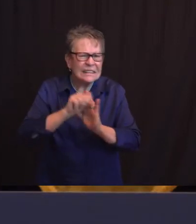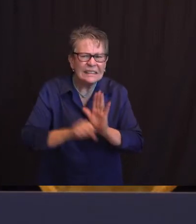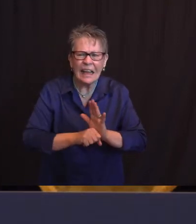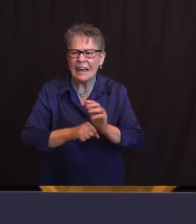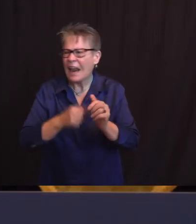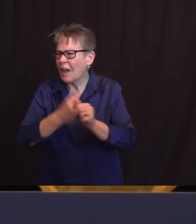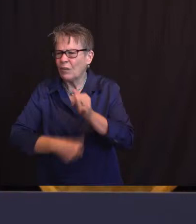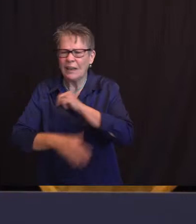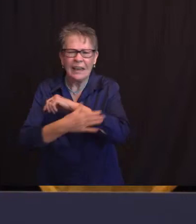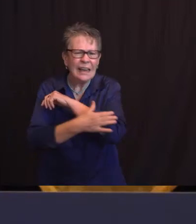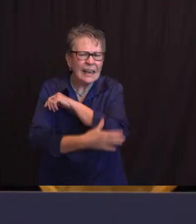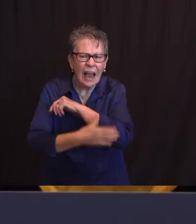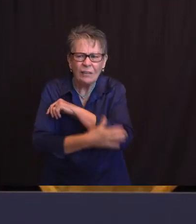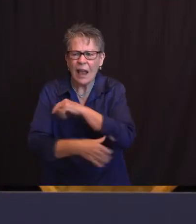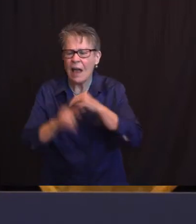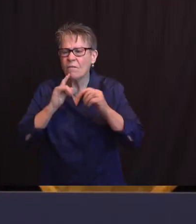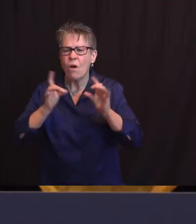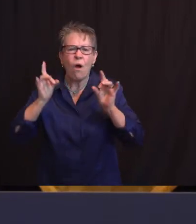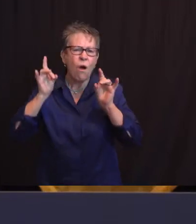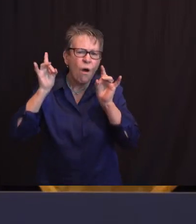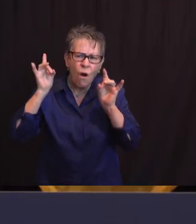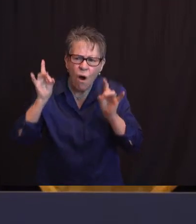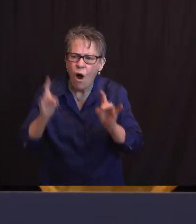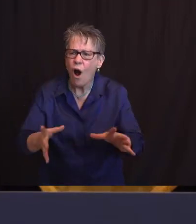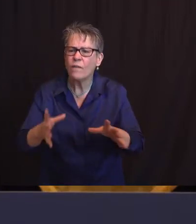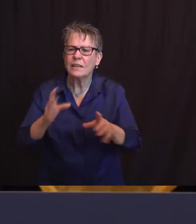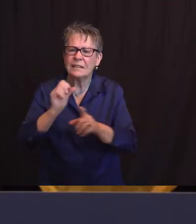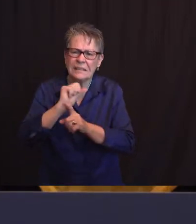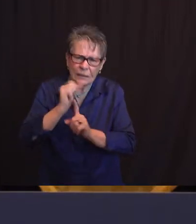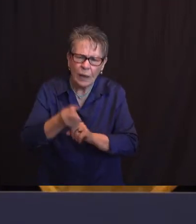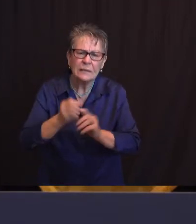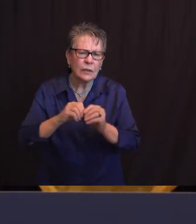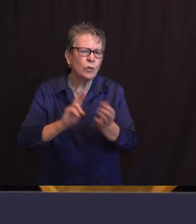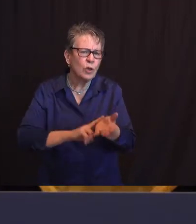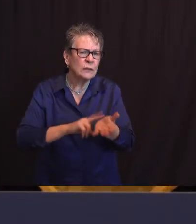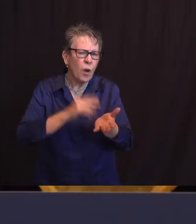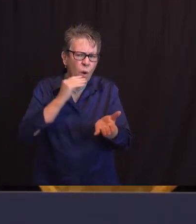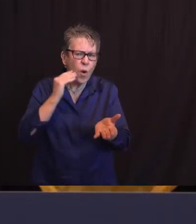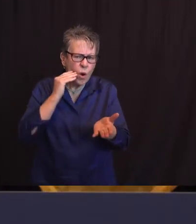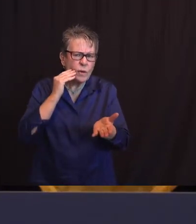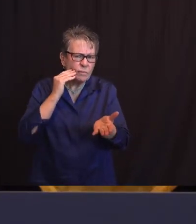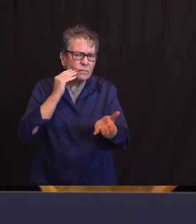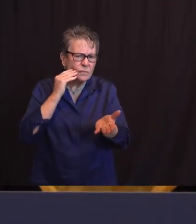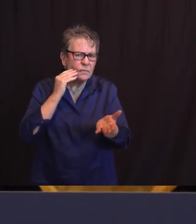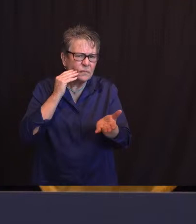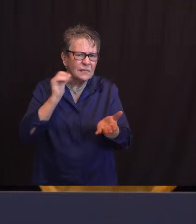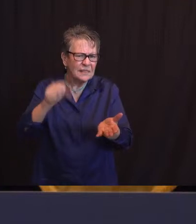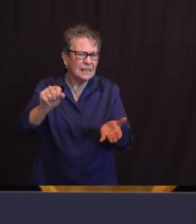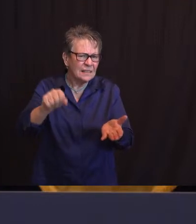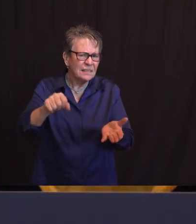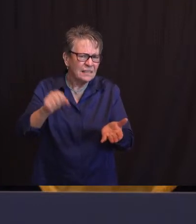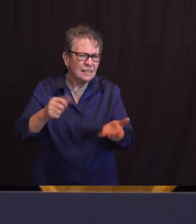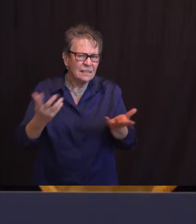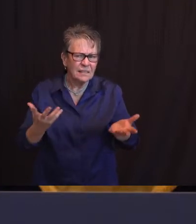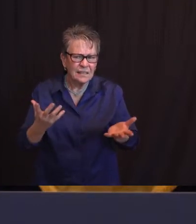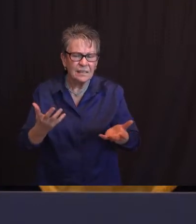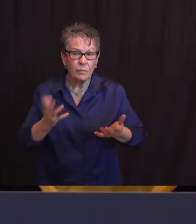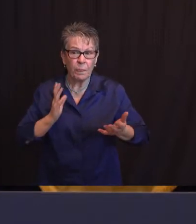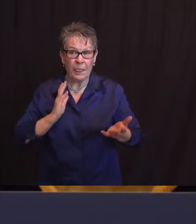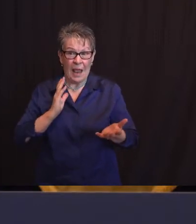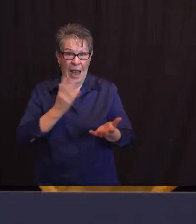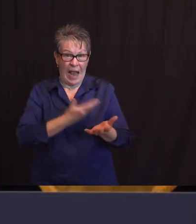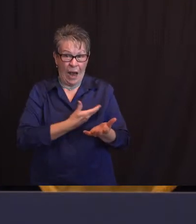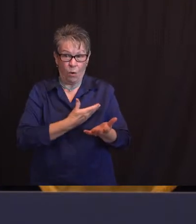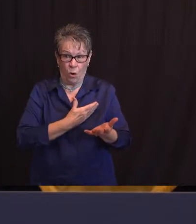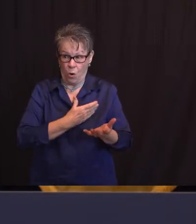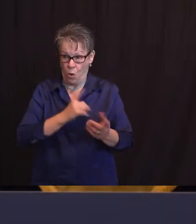with an awful reality in their long-term care facilities, period. The orders and directives that came from those